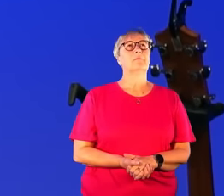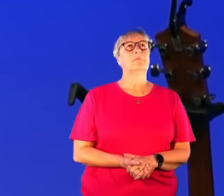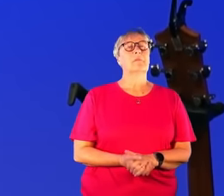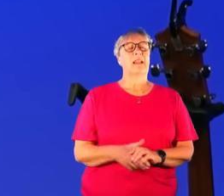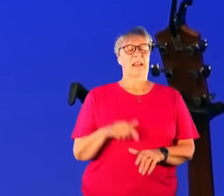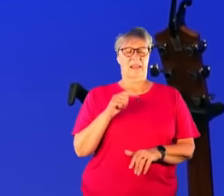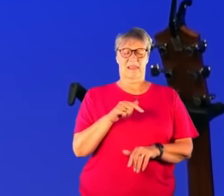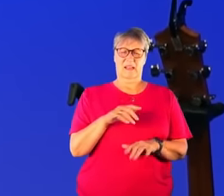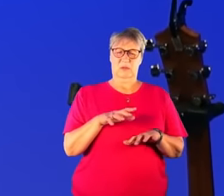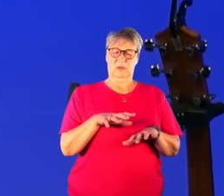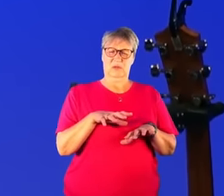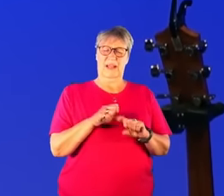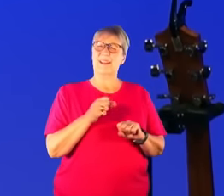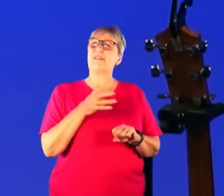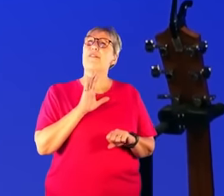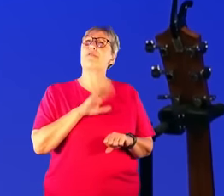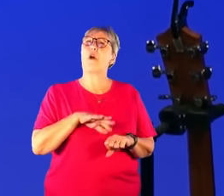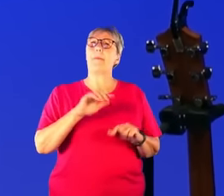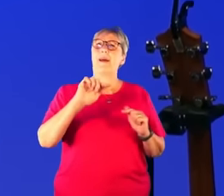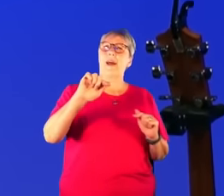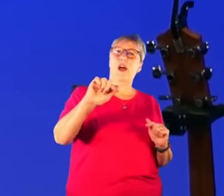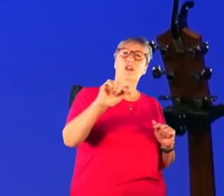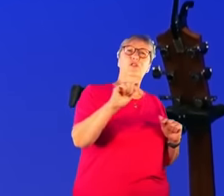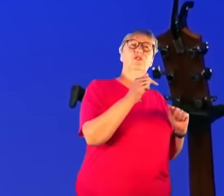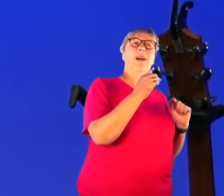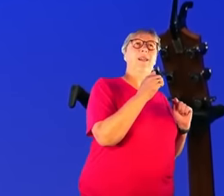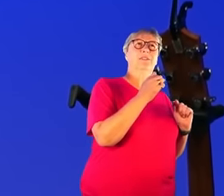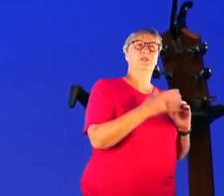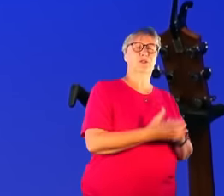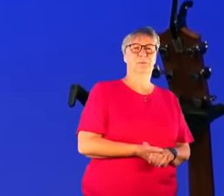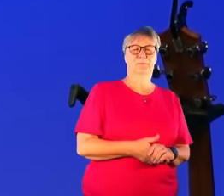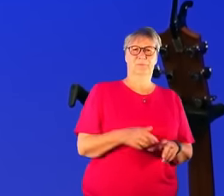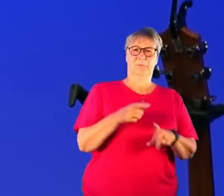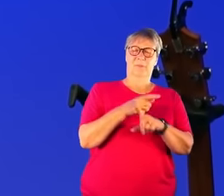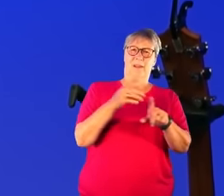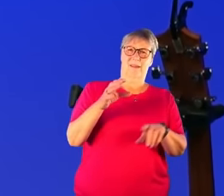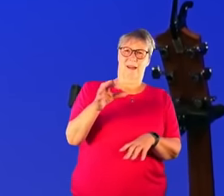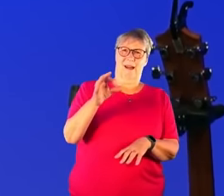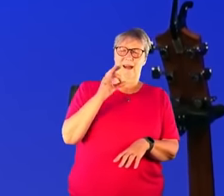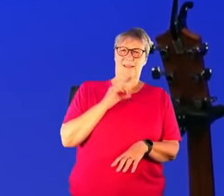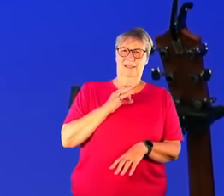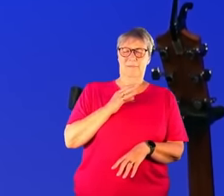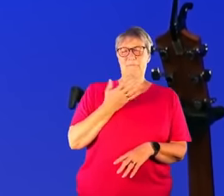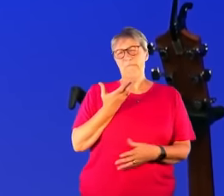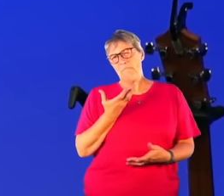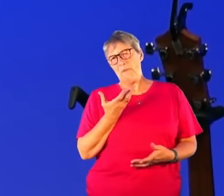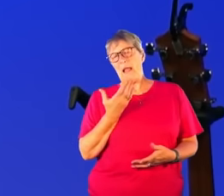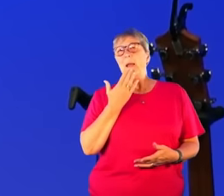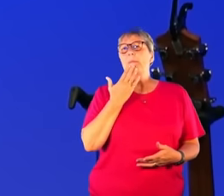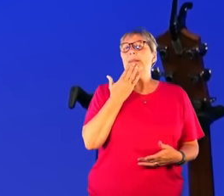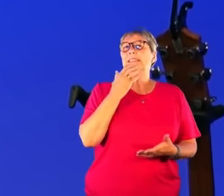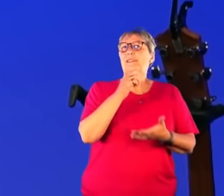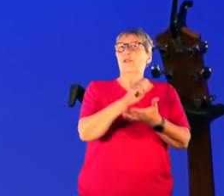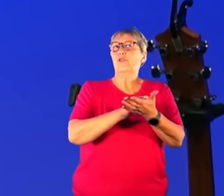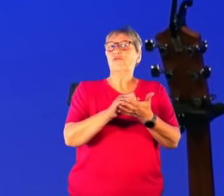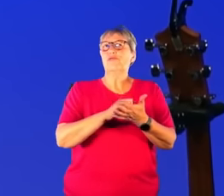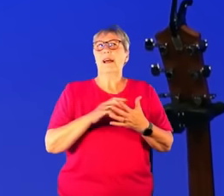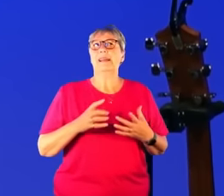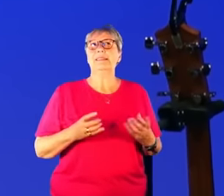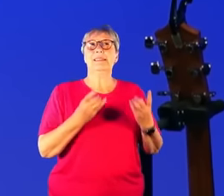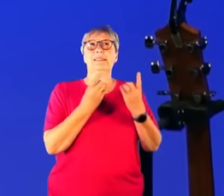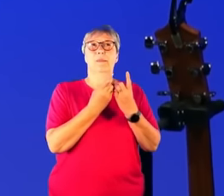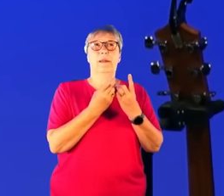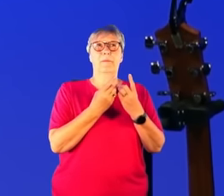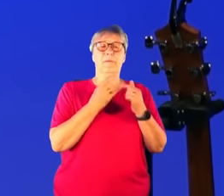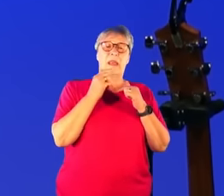emerged from a challenge that someone put to us. They basically said, could you write something for the